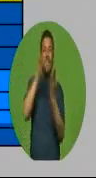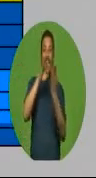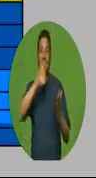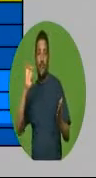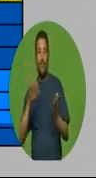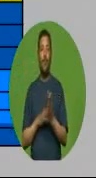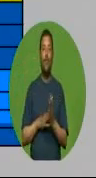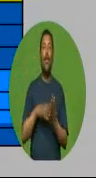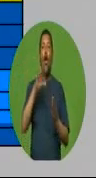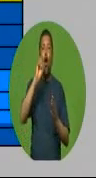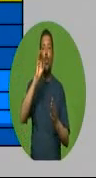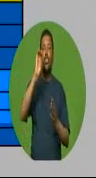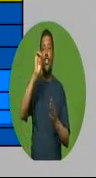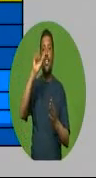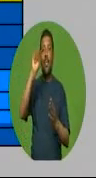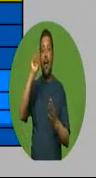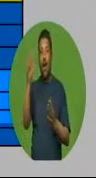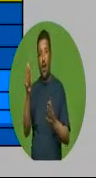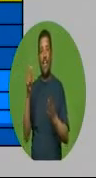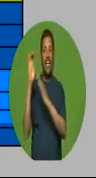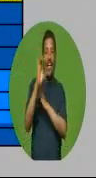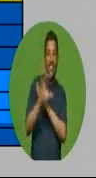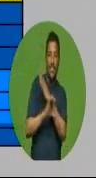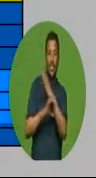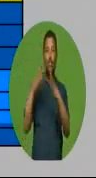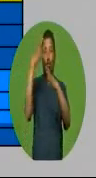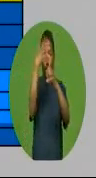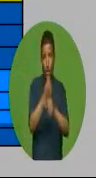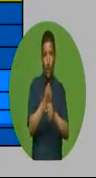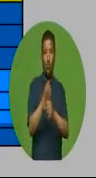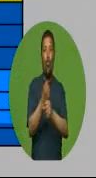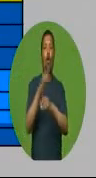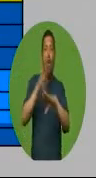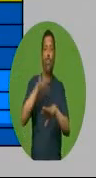East, and Oceania countries, constitute only